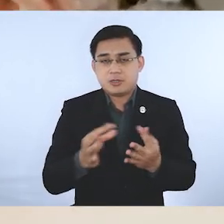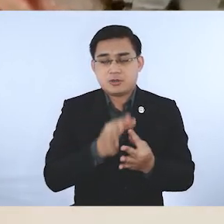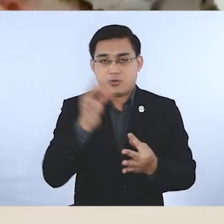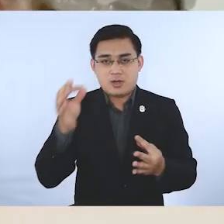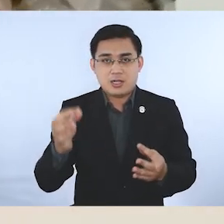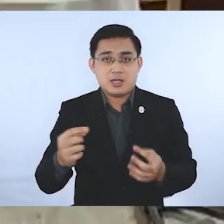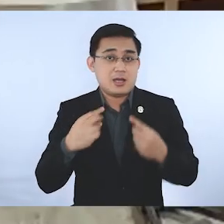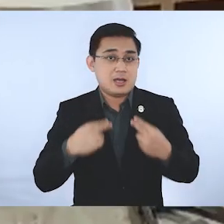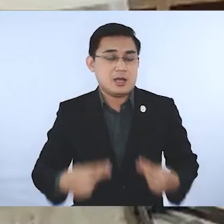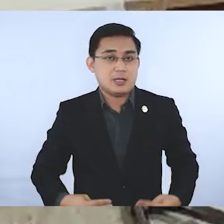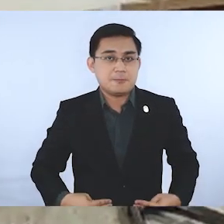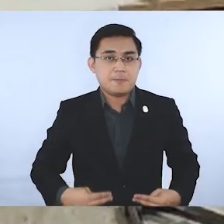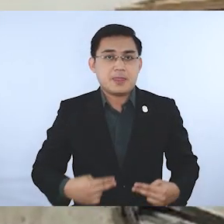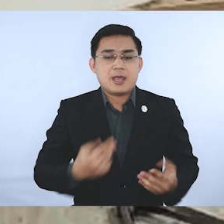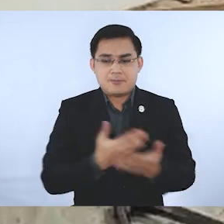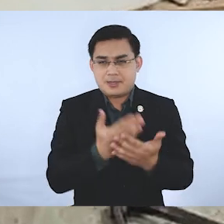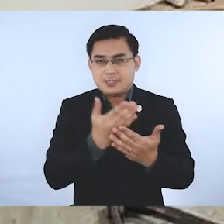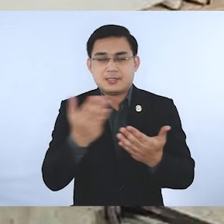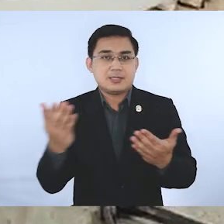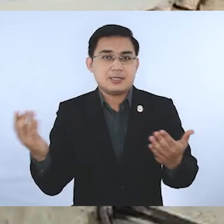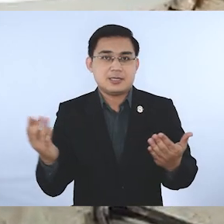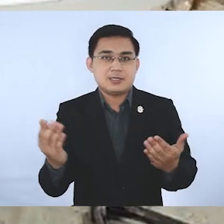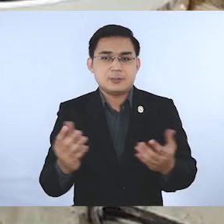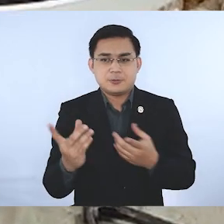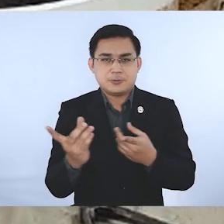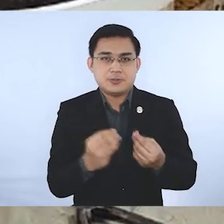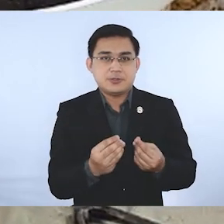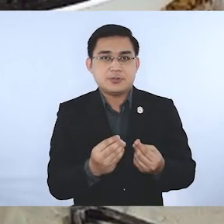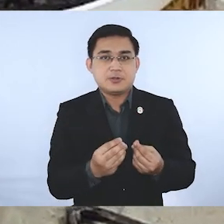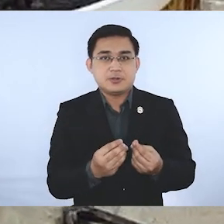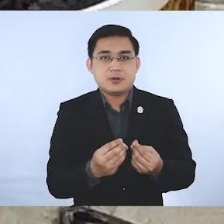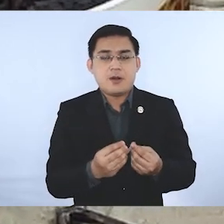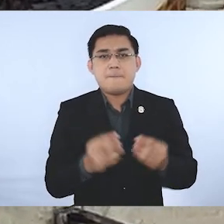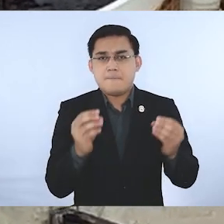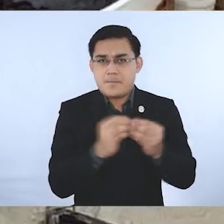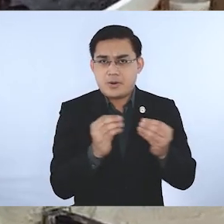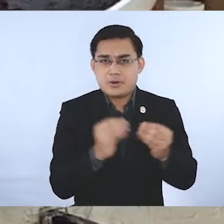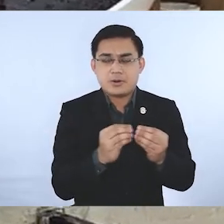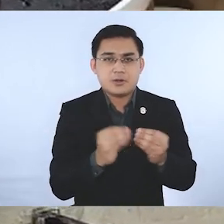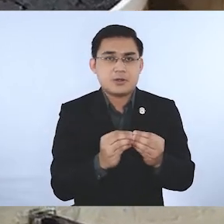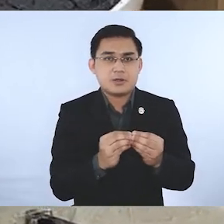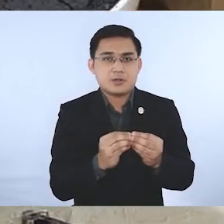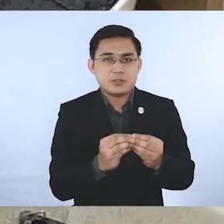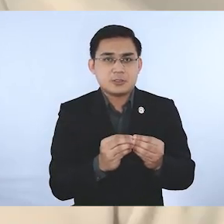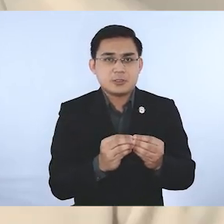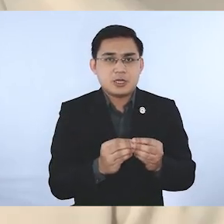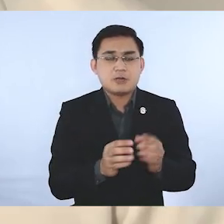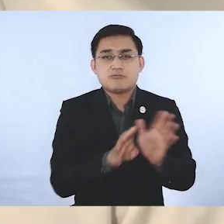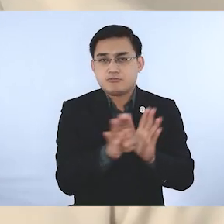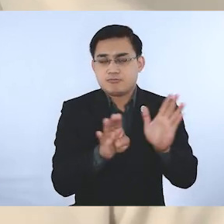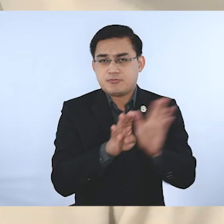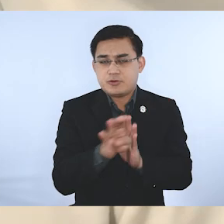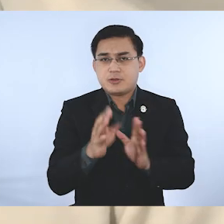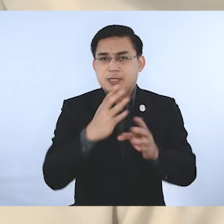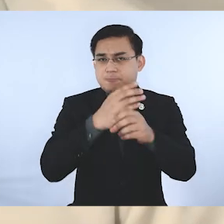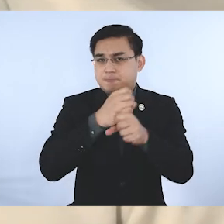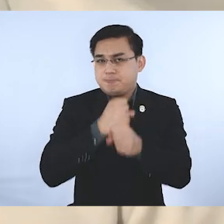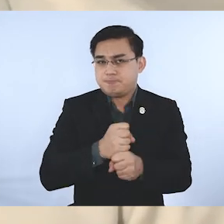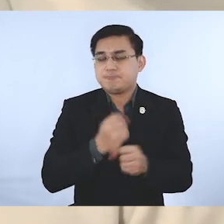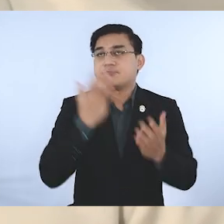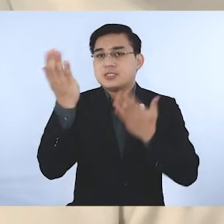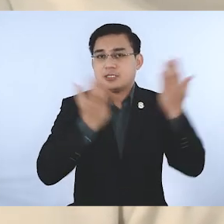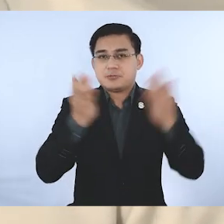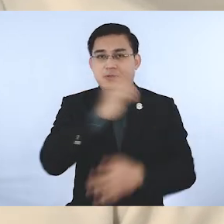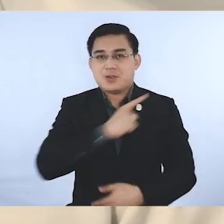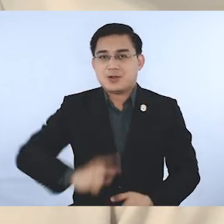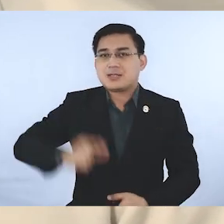health and everything that we're able to do to all the more improve and uphold our services